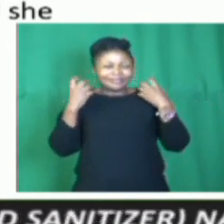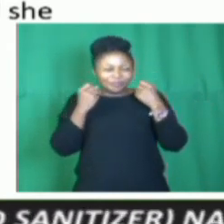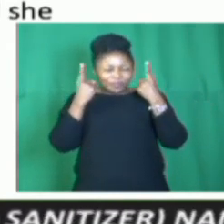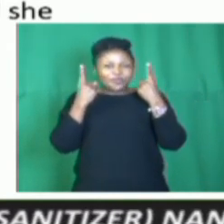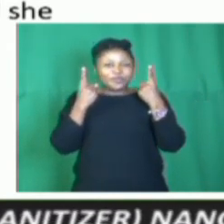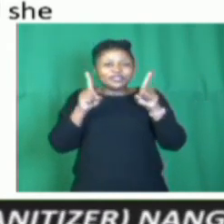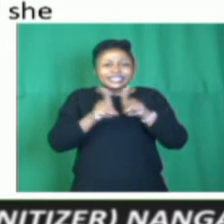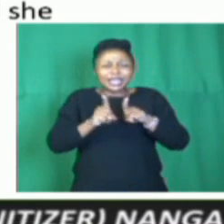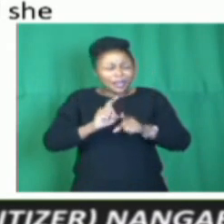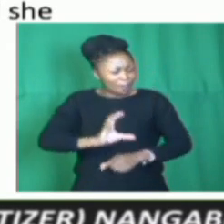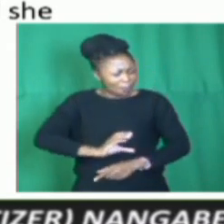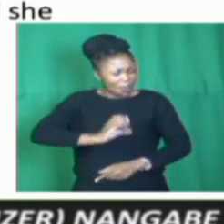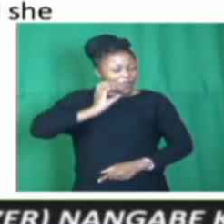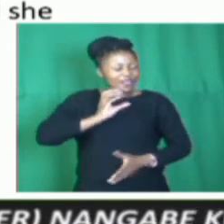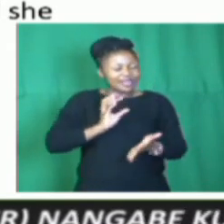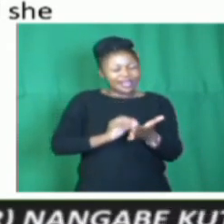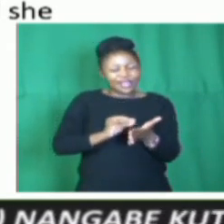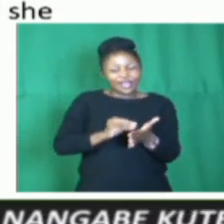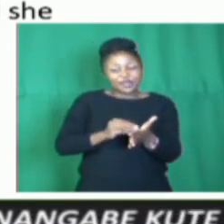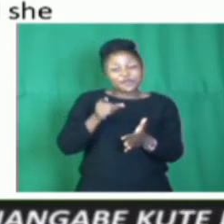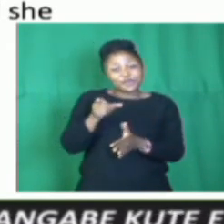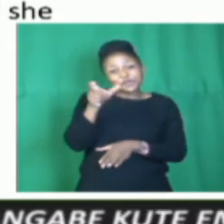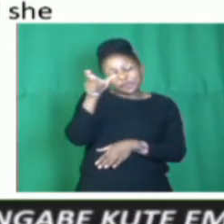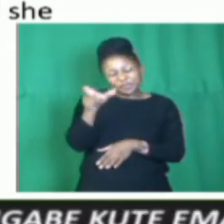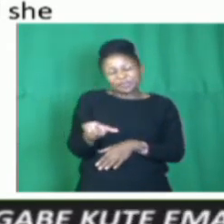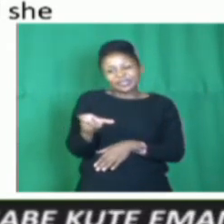dear Lena. Let me just